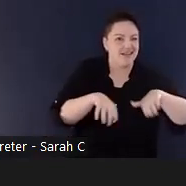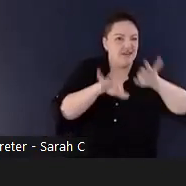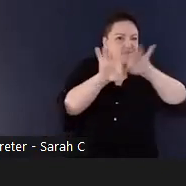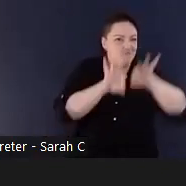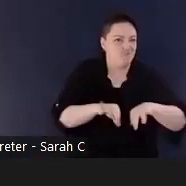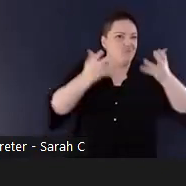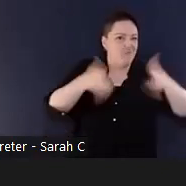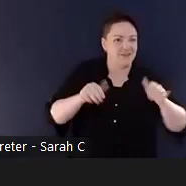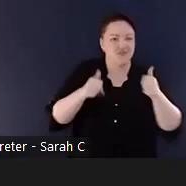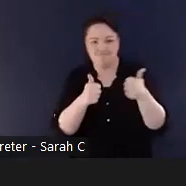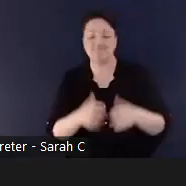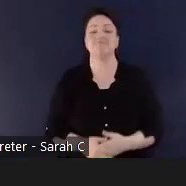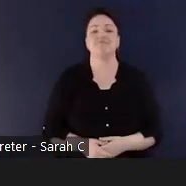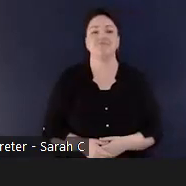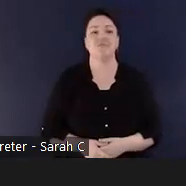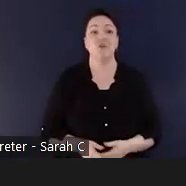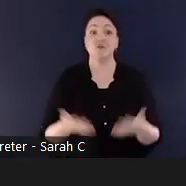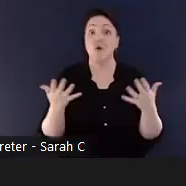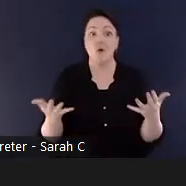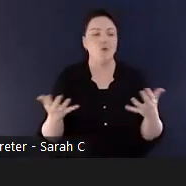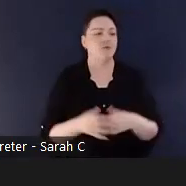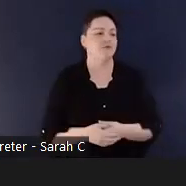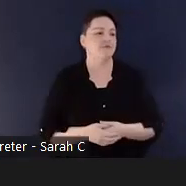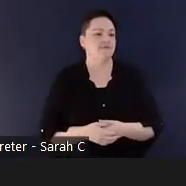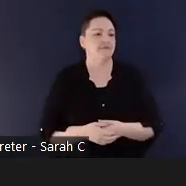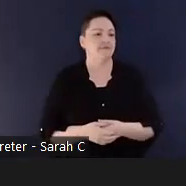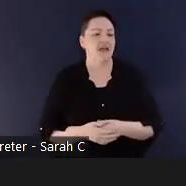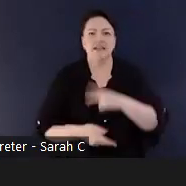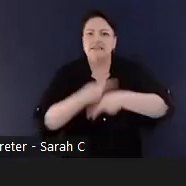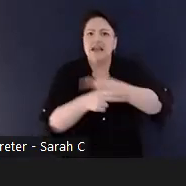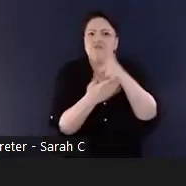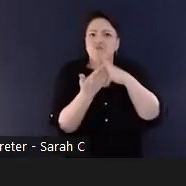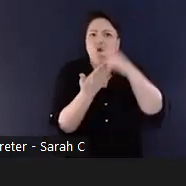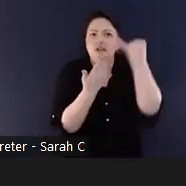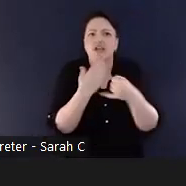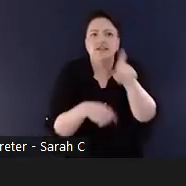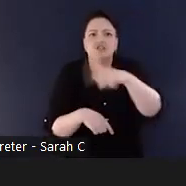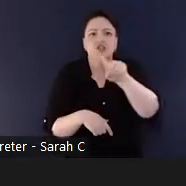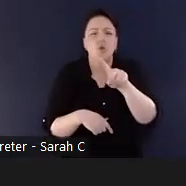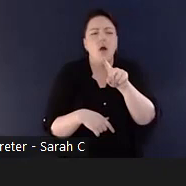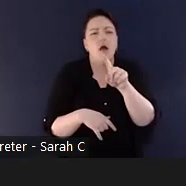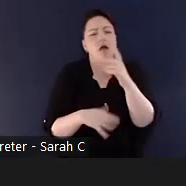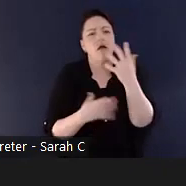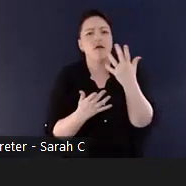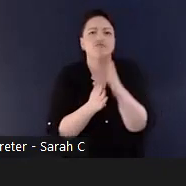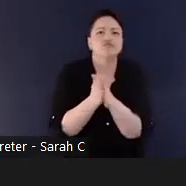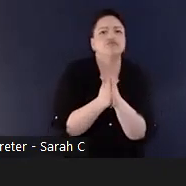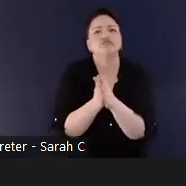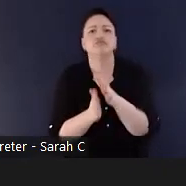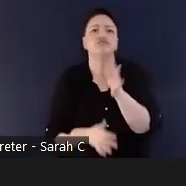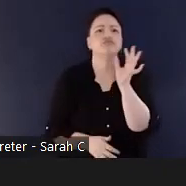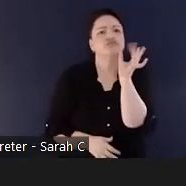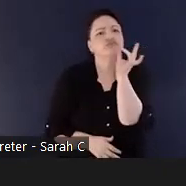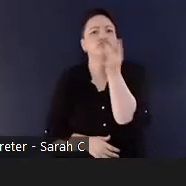Yeah, so we'd love to learn like the types of projects that you're interested in pursuing for this call. And what relationships or